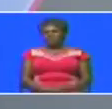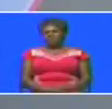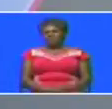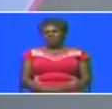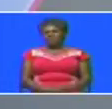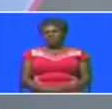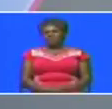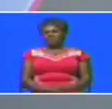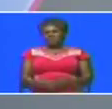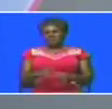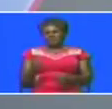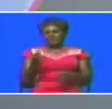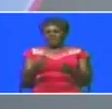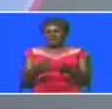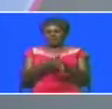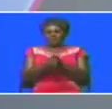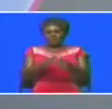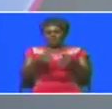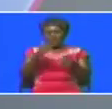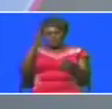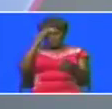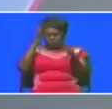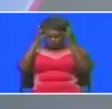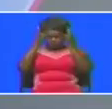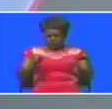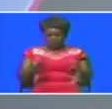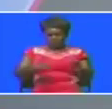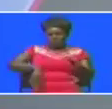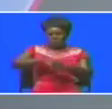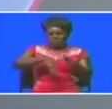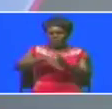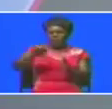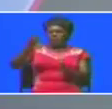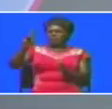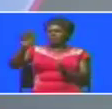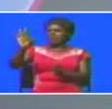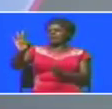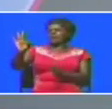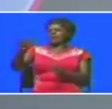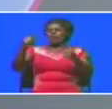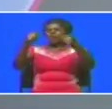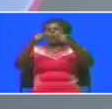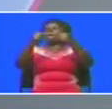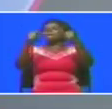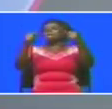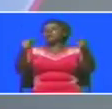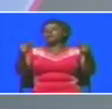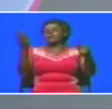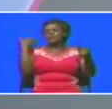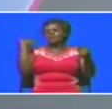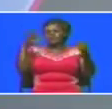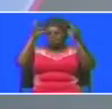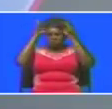Red Kenya is waiting with bated breath to know the fate of the local league after Football Kenya Federation appealed an earlier